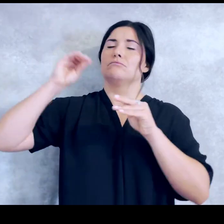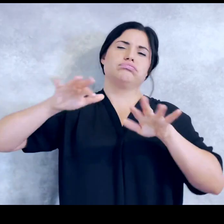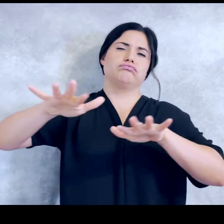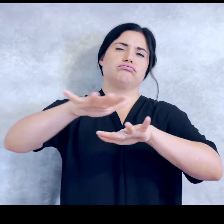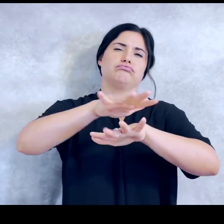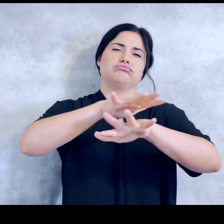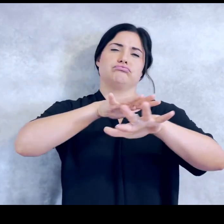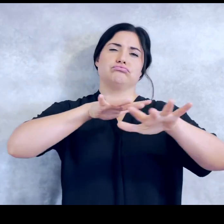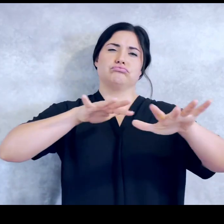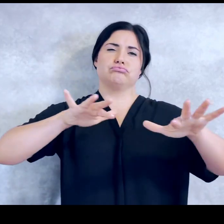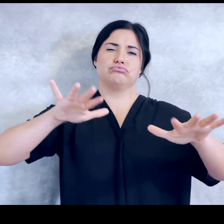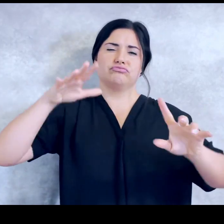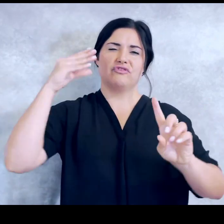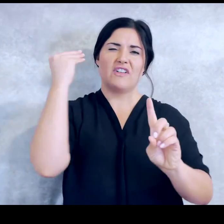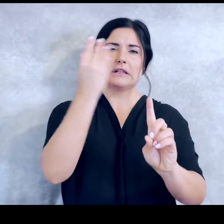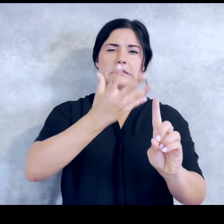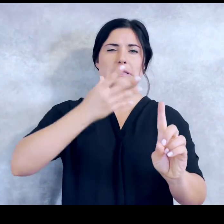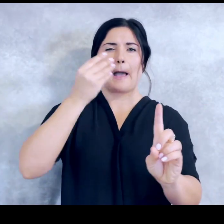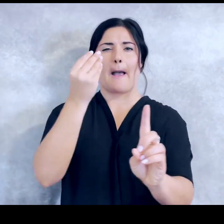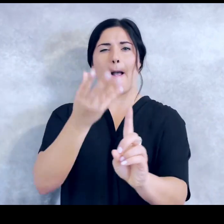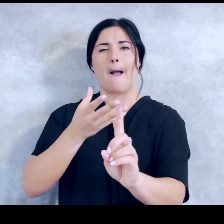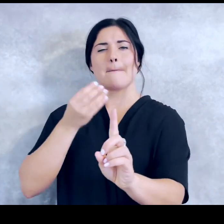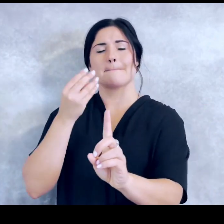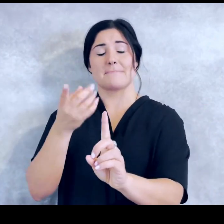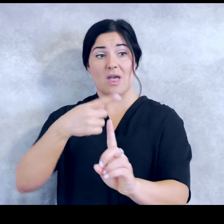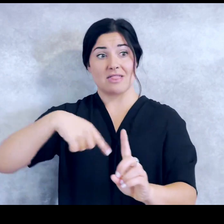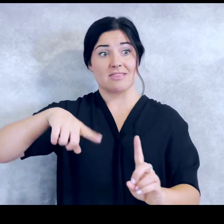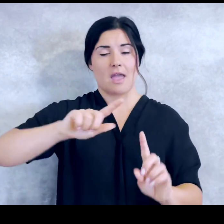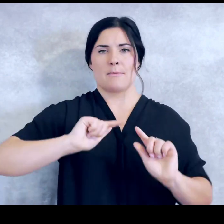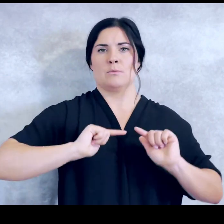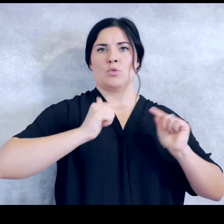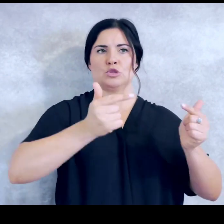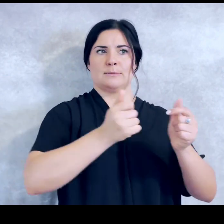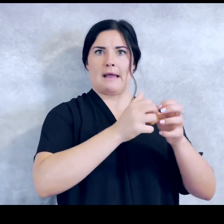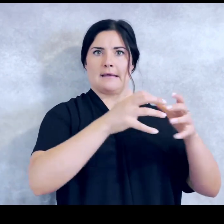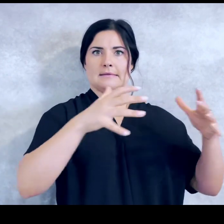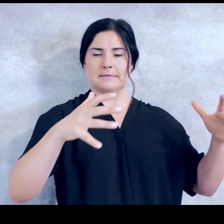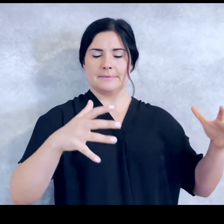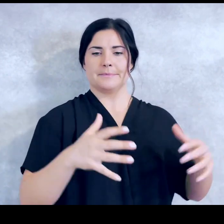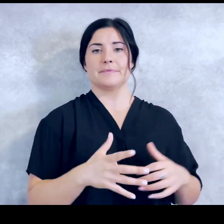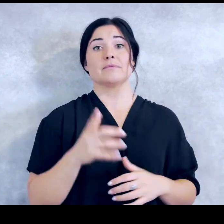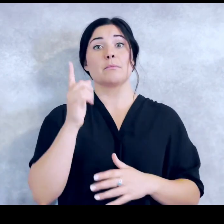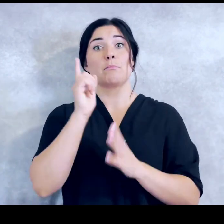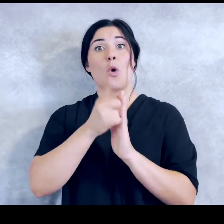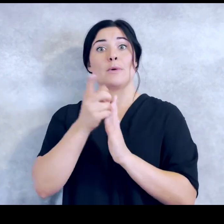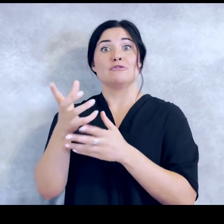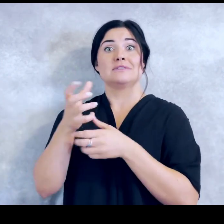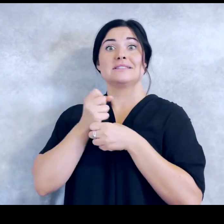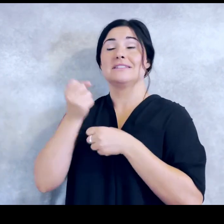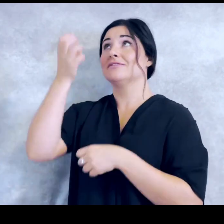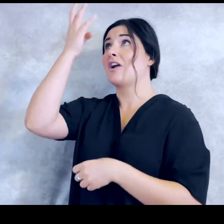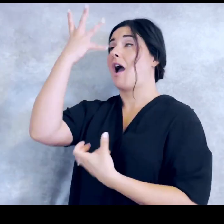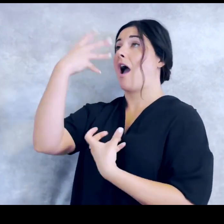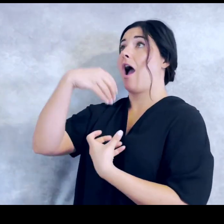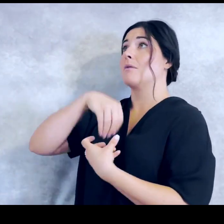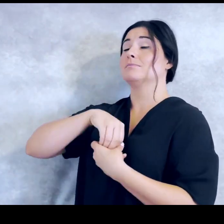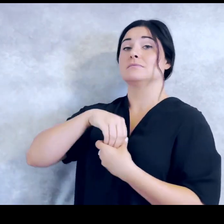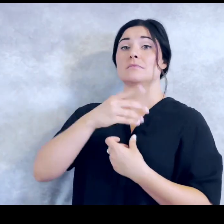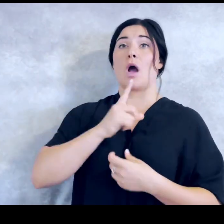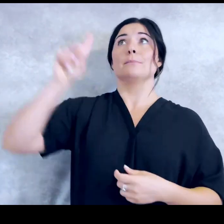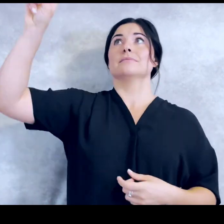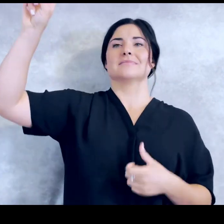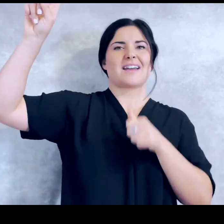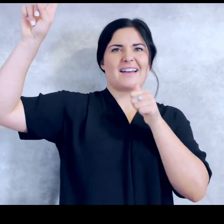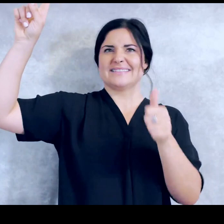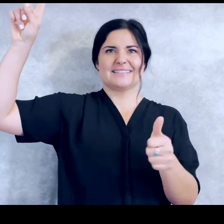The Holy Spirit came and empowered us so that we can be about multiplication. You ever wonder why the moment you receive God, God